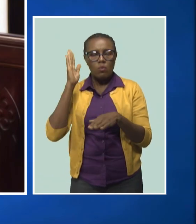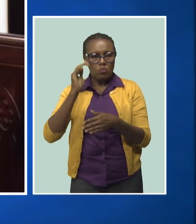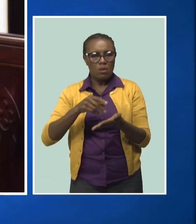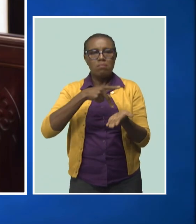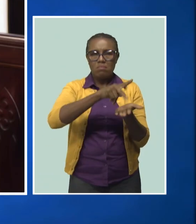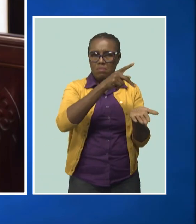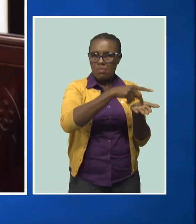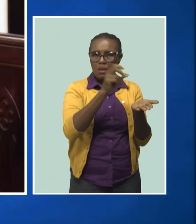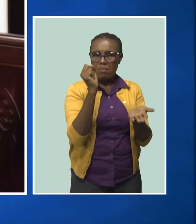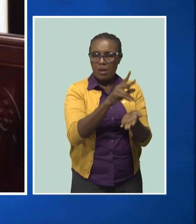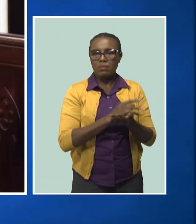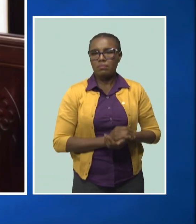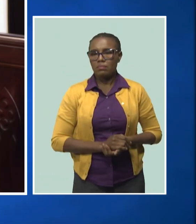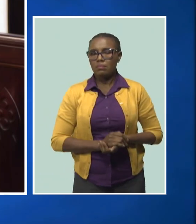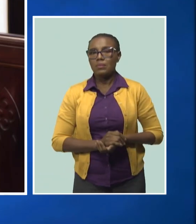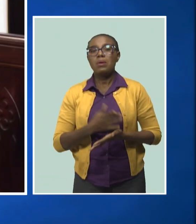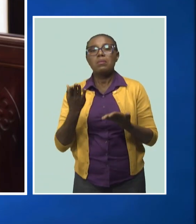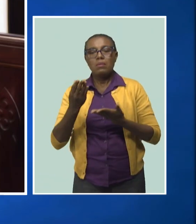revolving fund, started at 10 million.